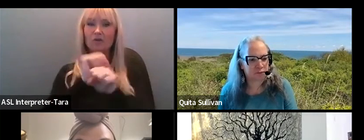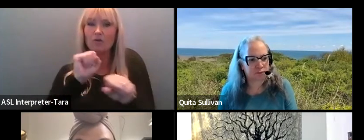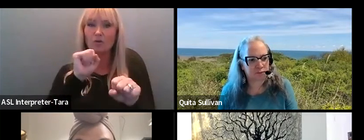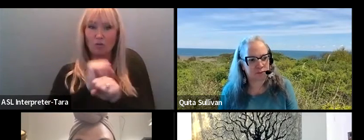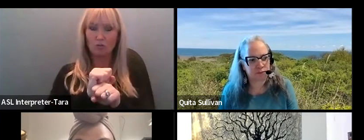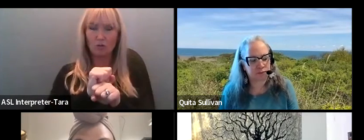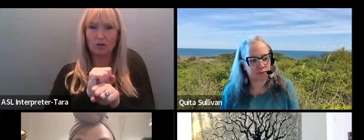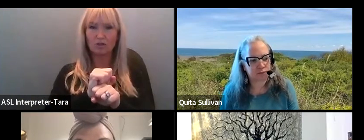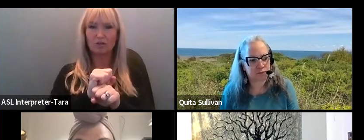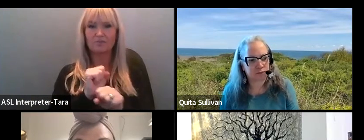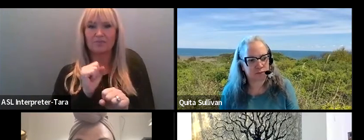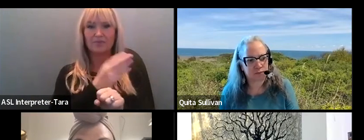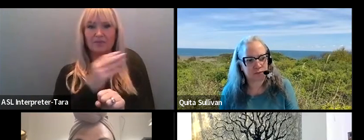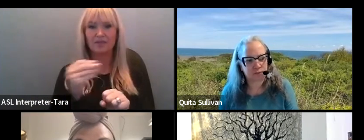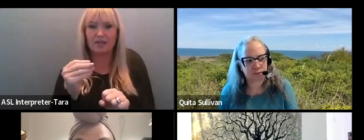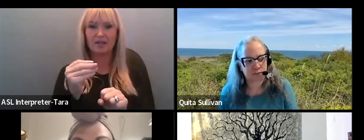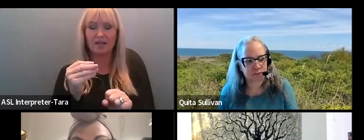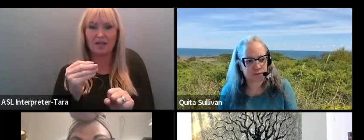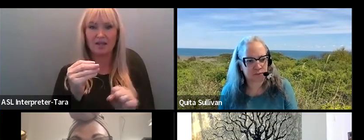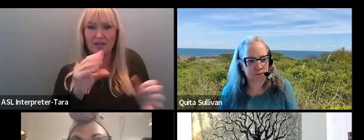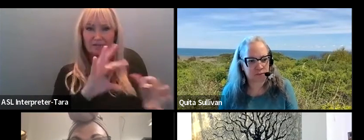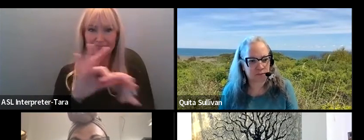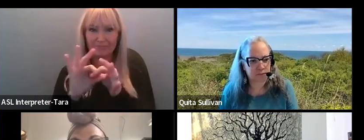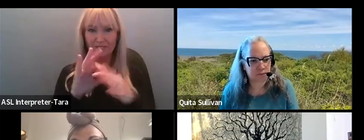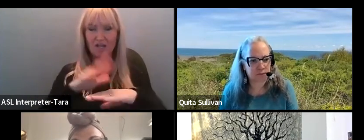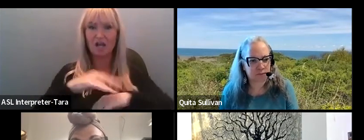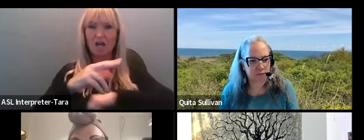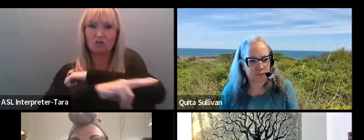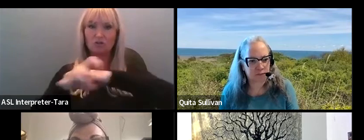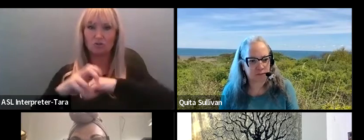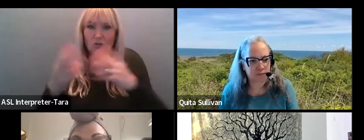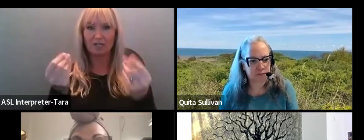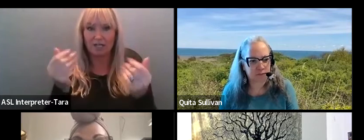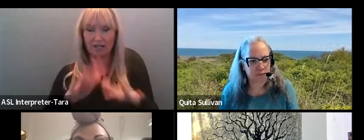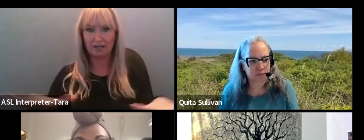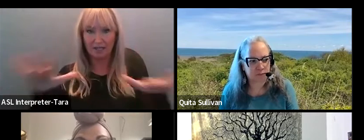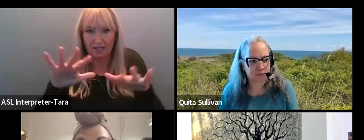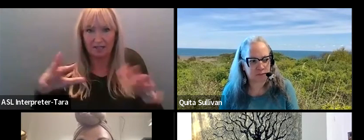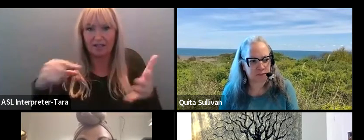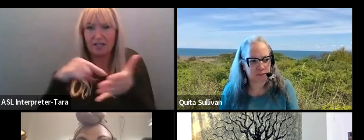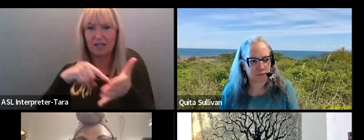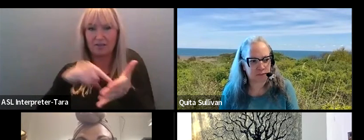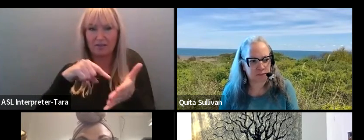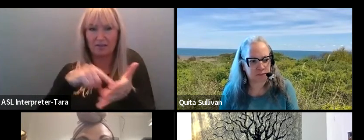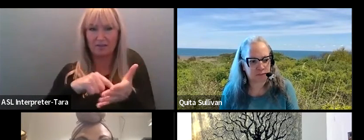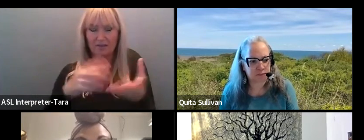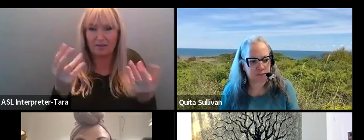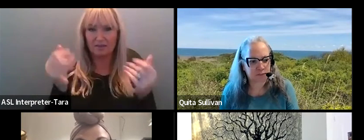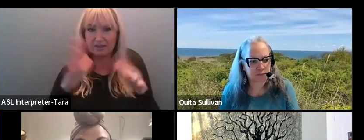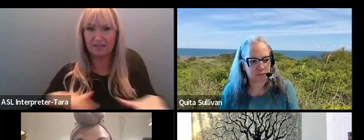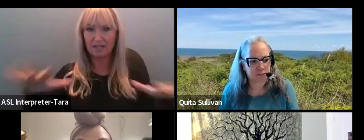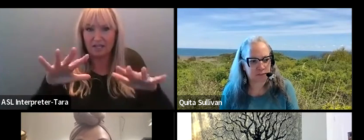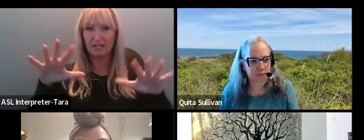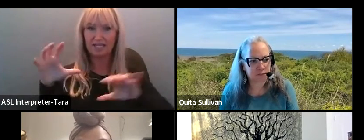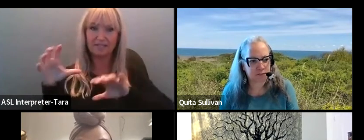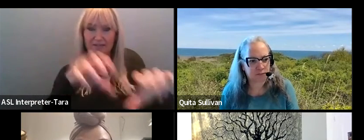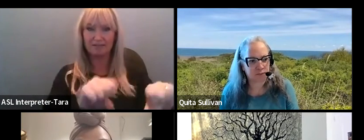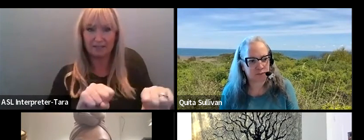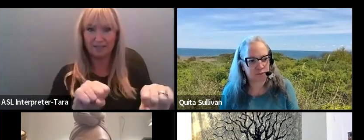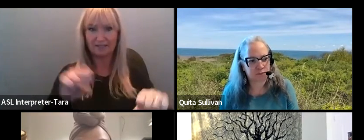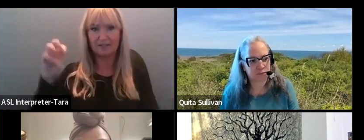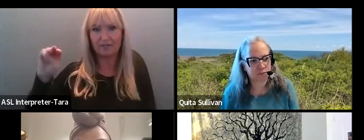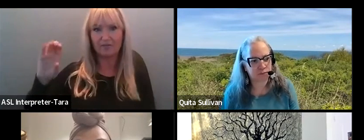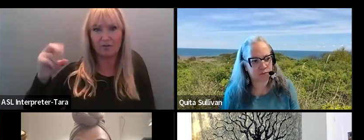stolen land. This land on which we gather is the occupied, unceded, seized territory of the